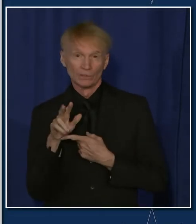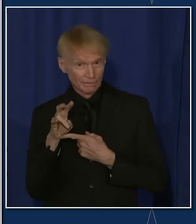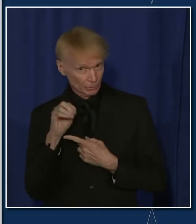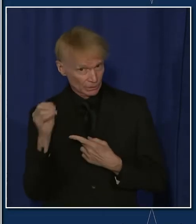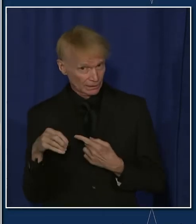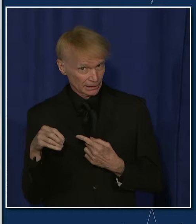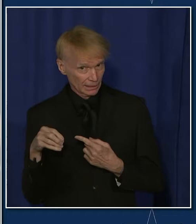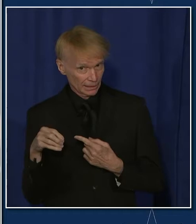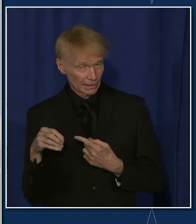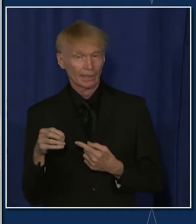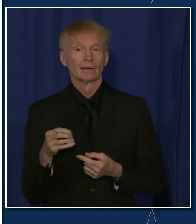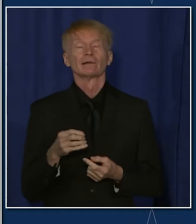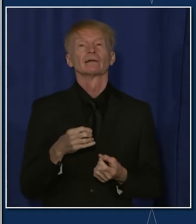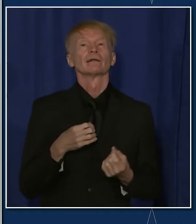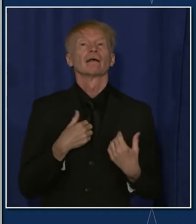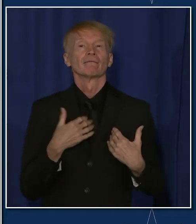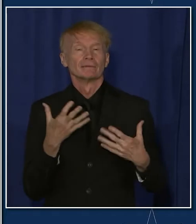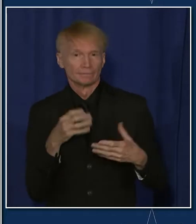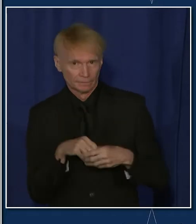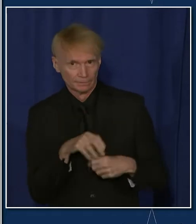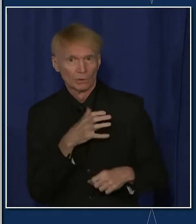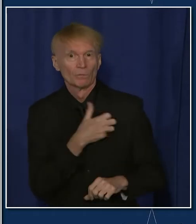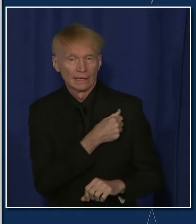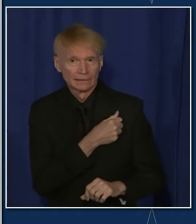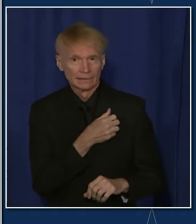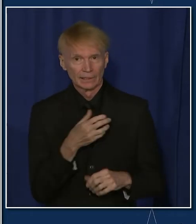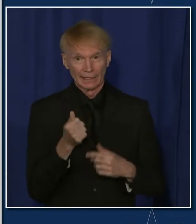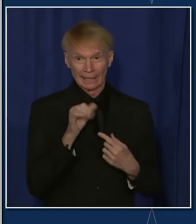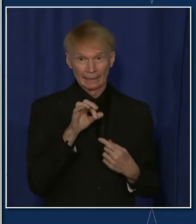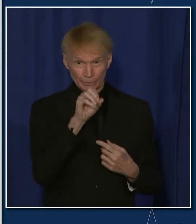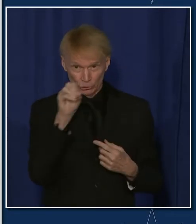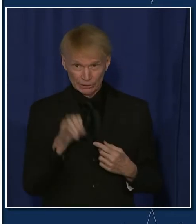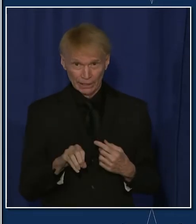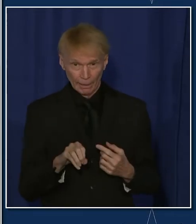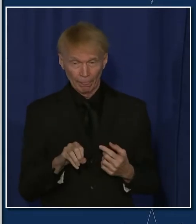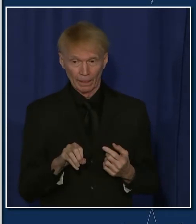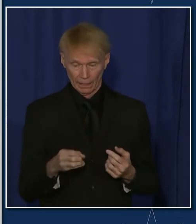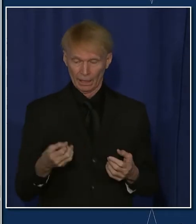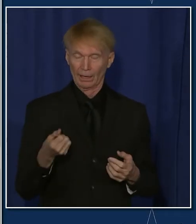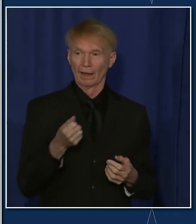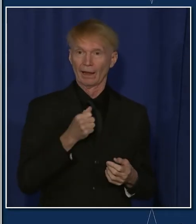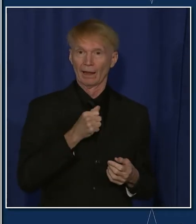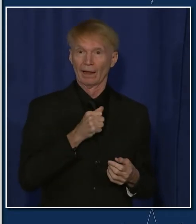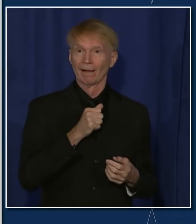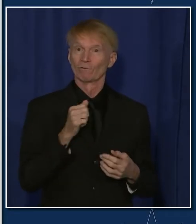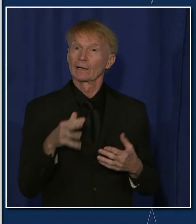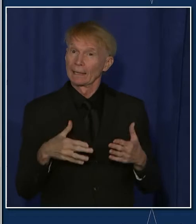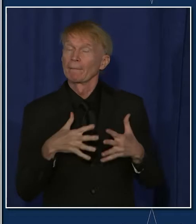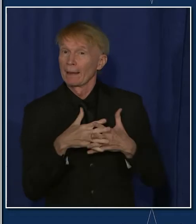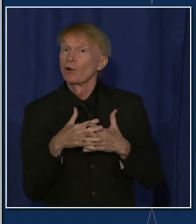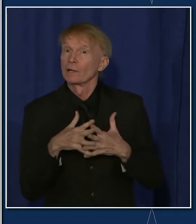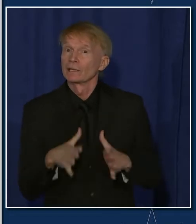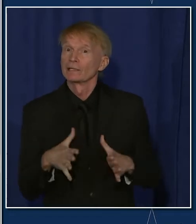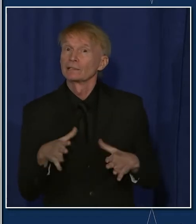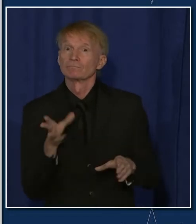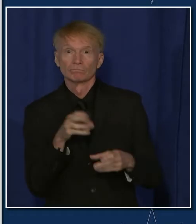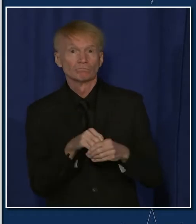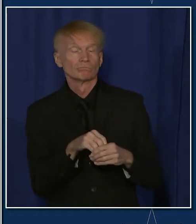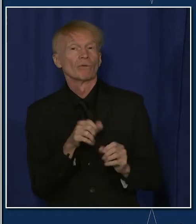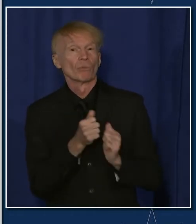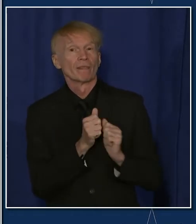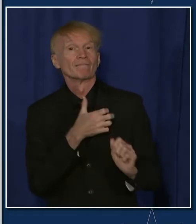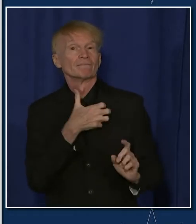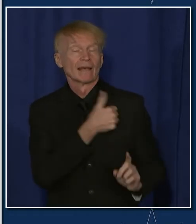community have engaged in vaccinations, 19% African Americans engaging in vaccinations.